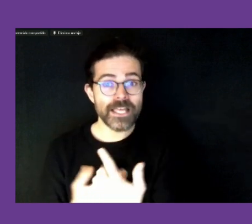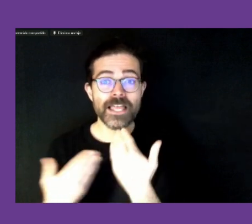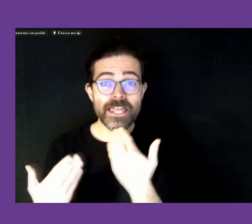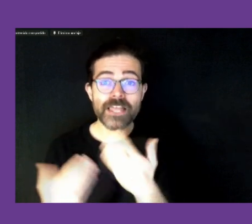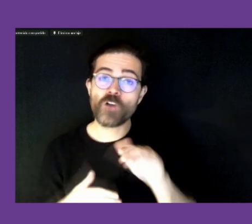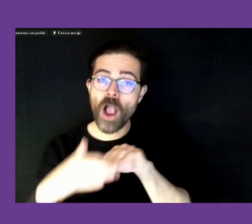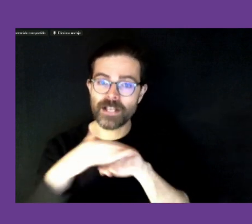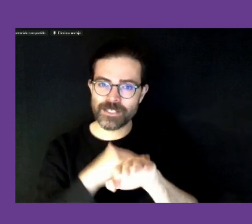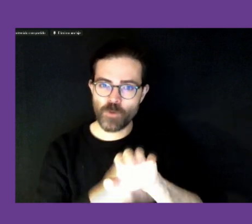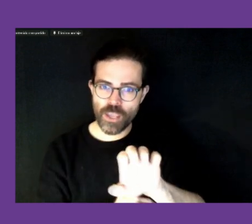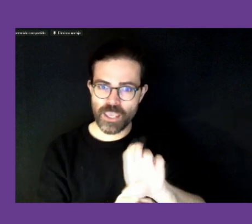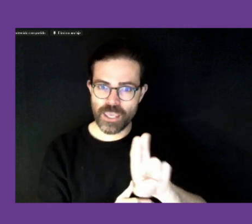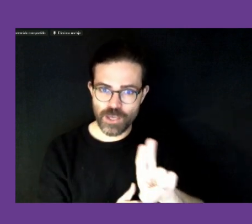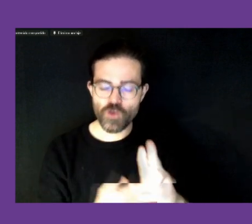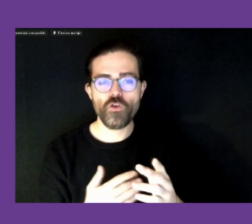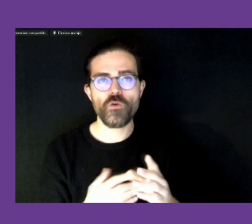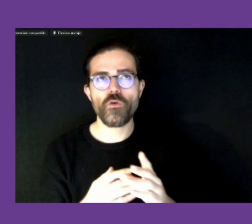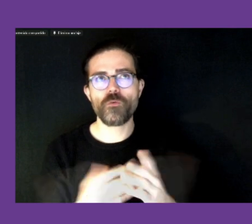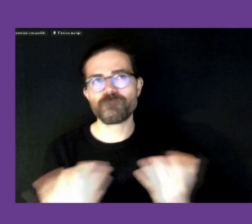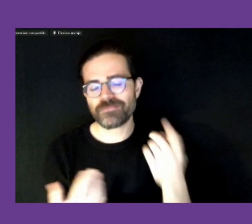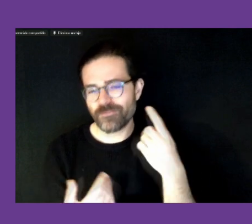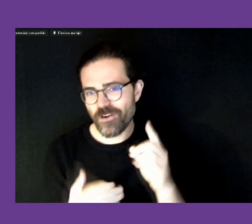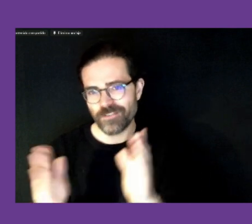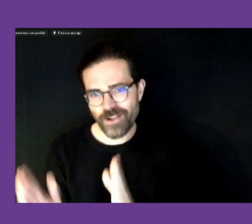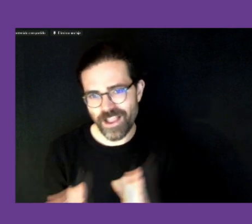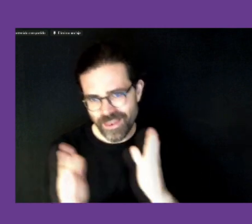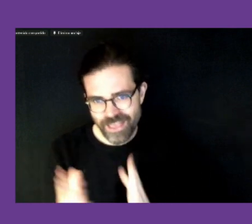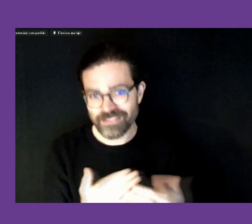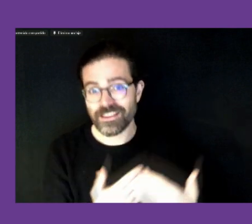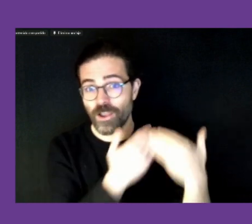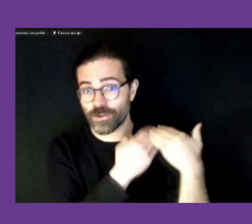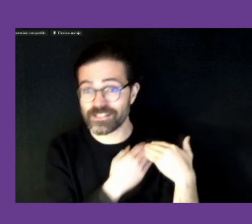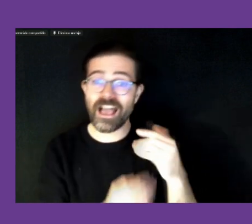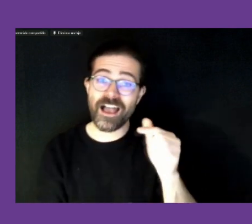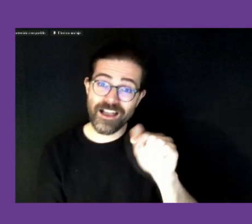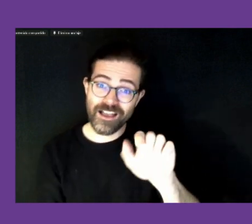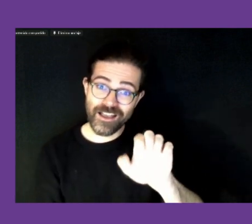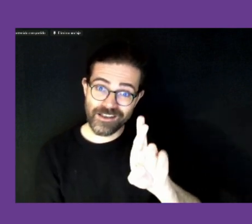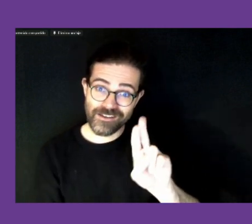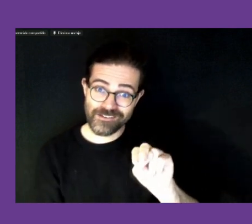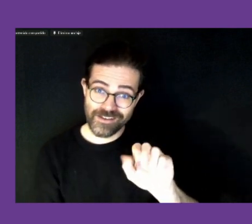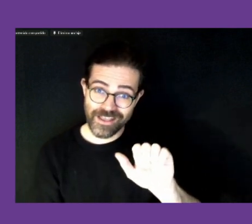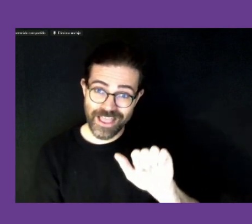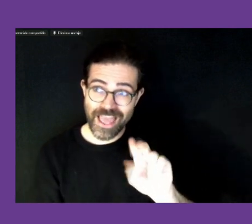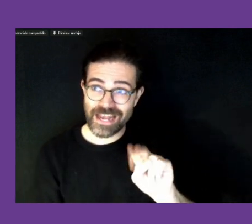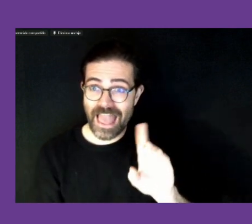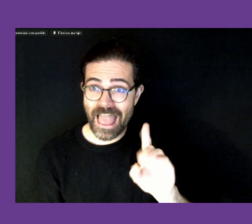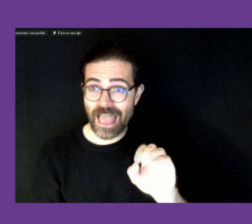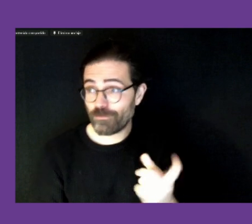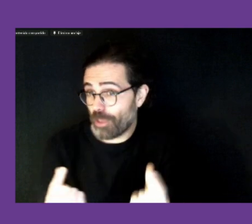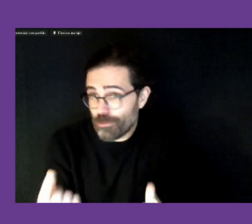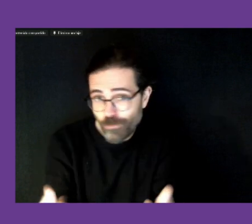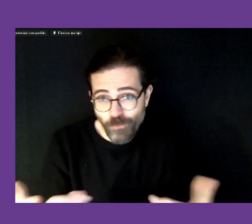hosting the webinar, and for Fernando to do everything, basically. We encourage you again to